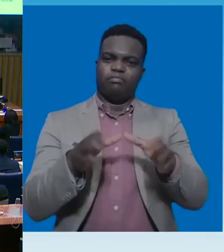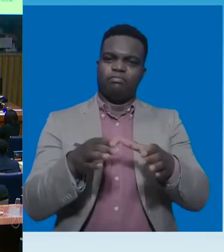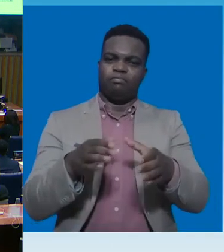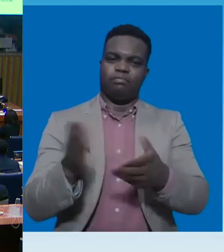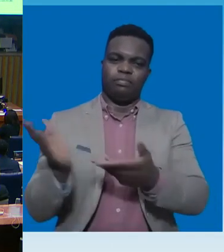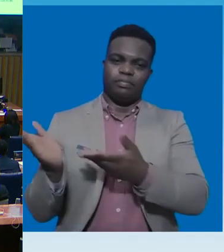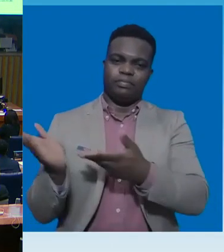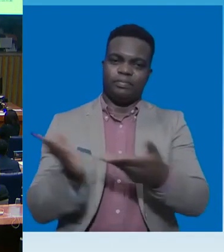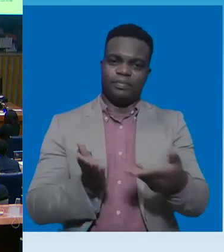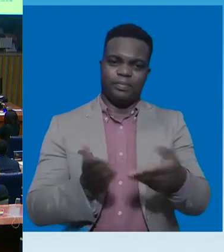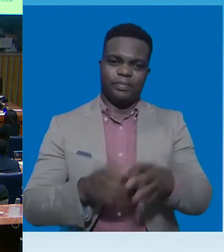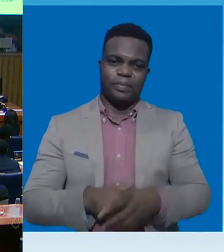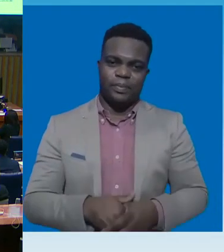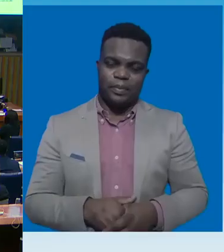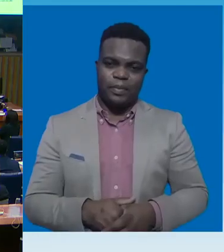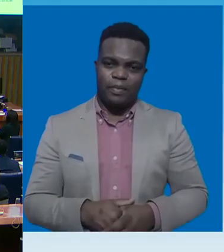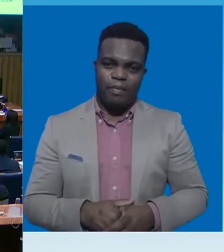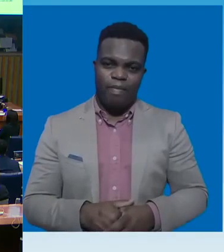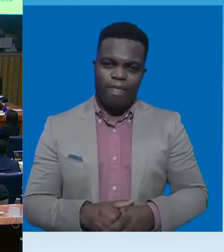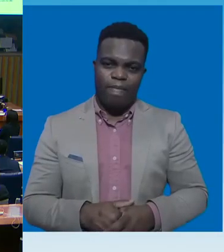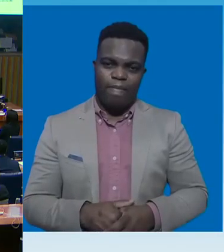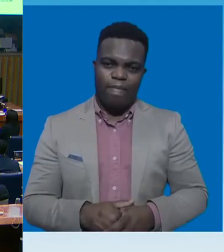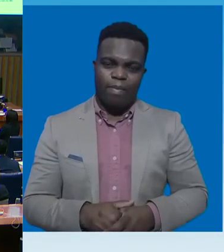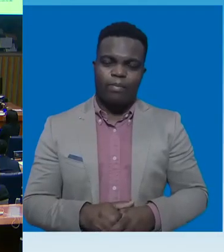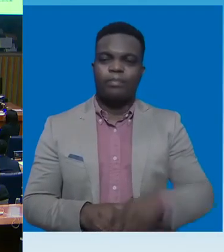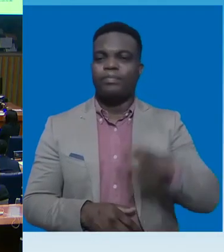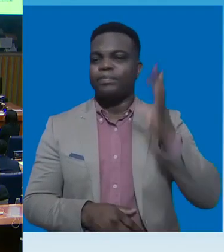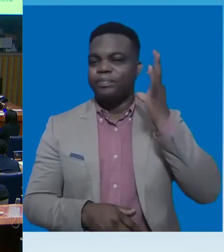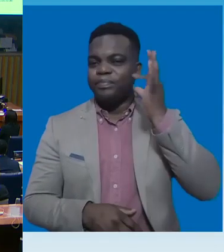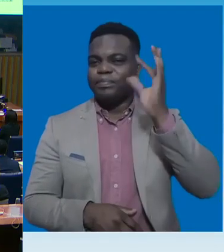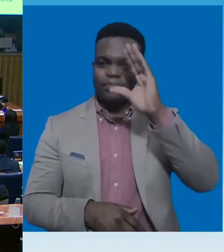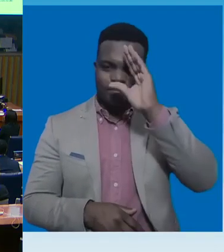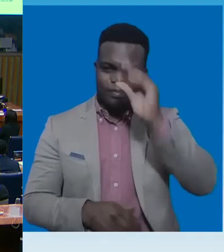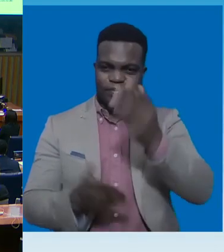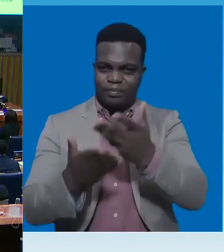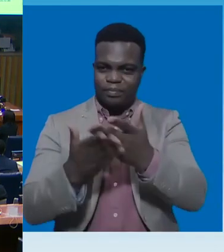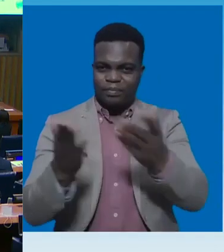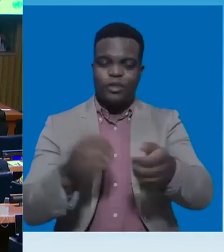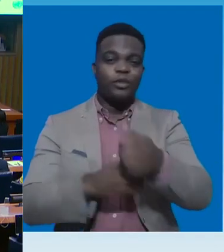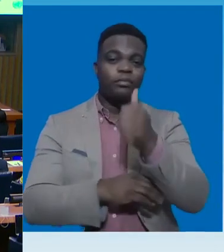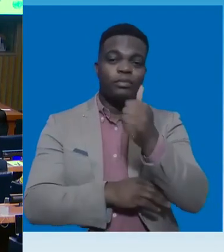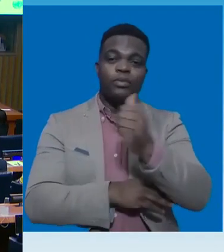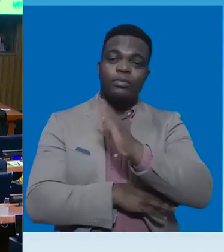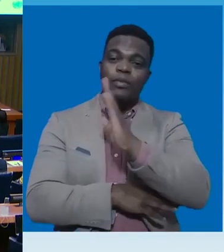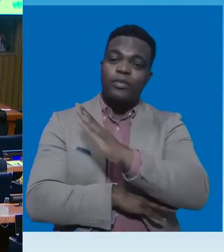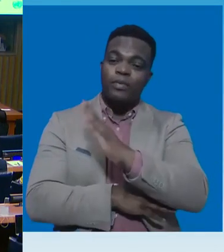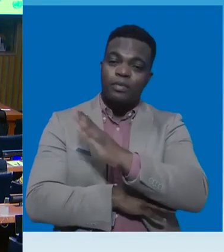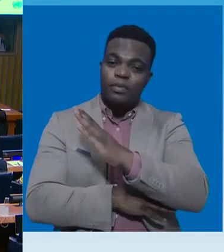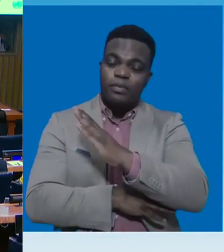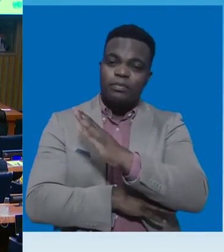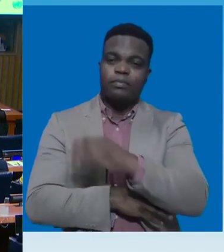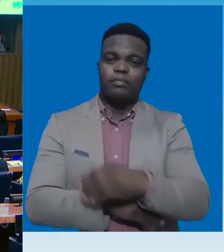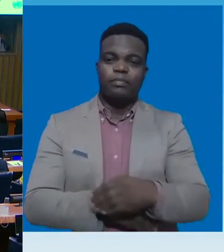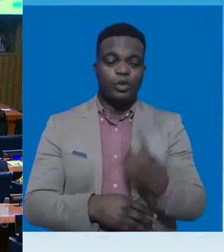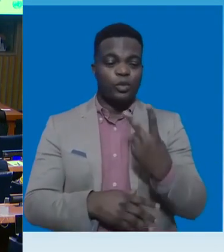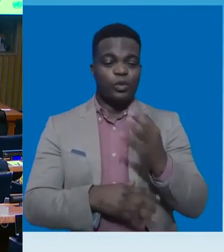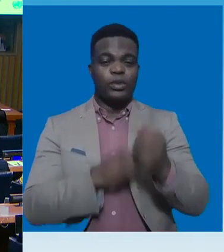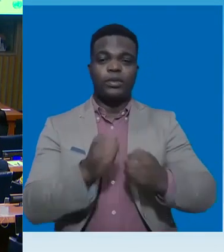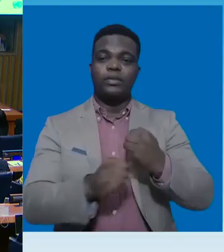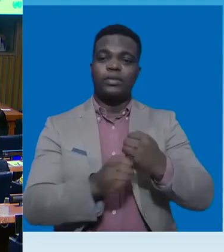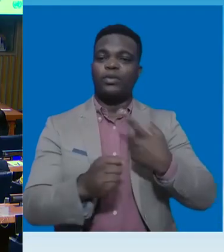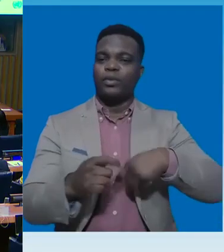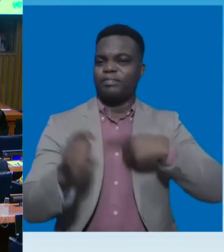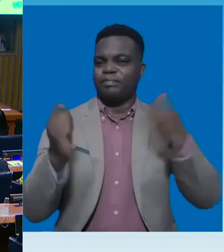Ladies and gentlemen, good afternoon. On the occasion of the 20th anniversary of the UNCRPD, China